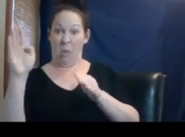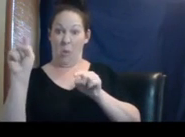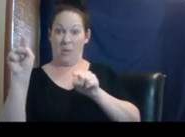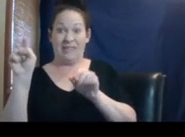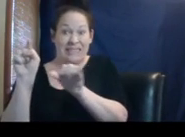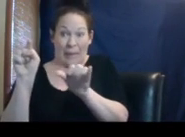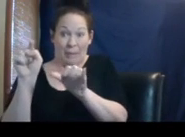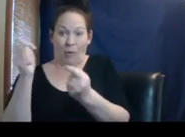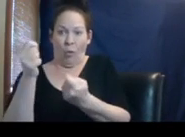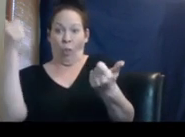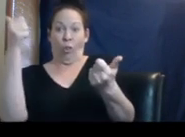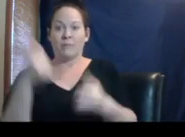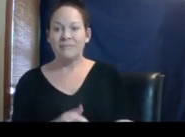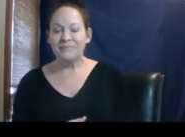cancel,